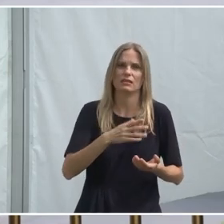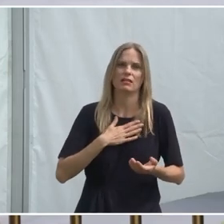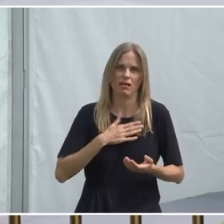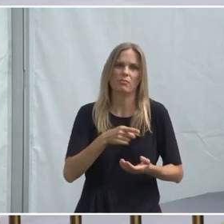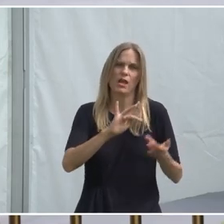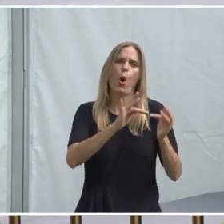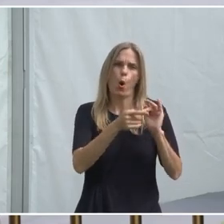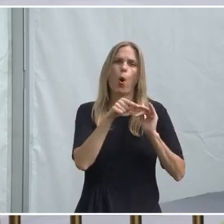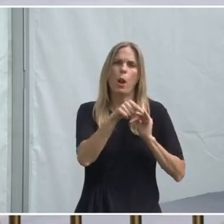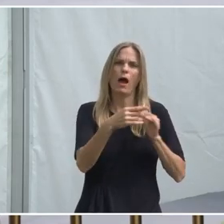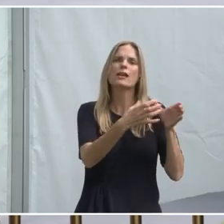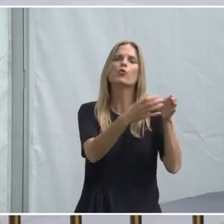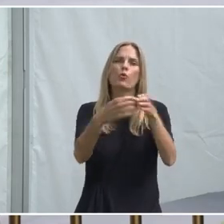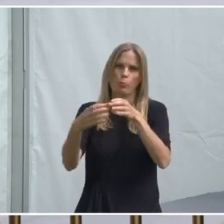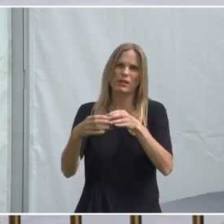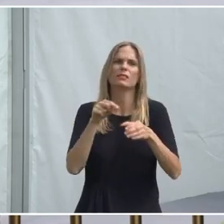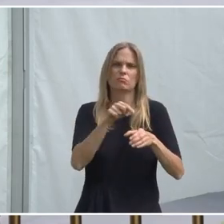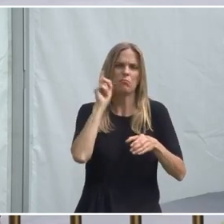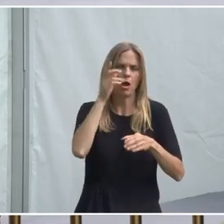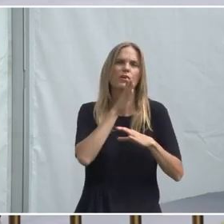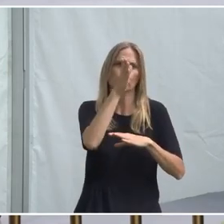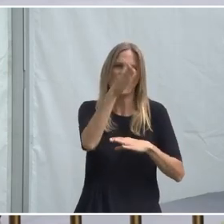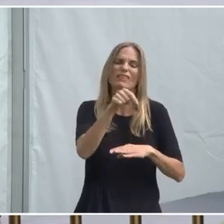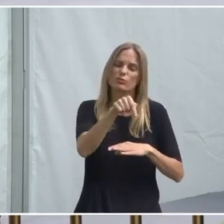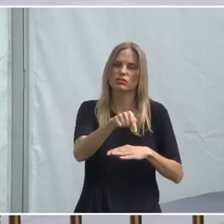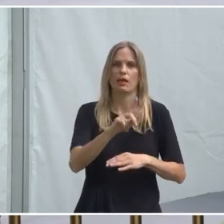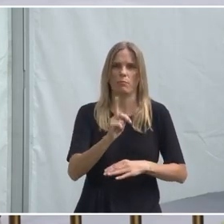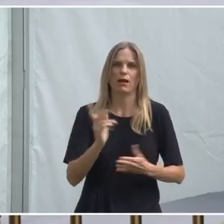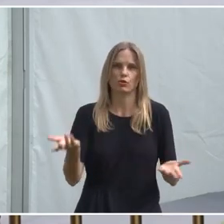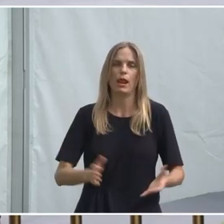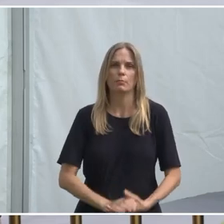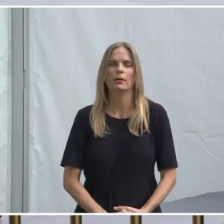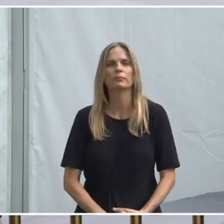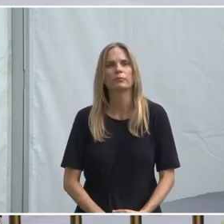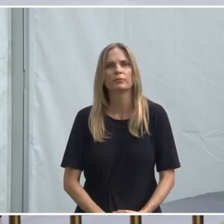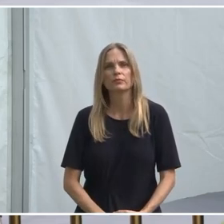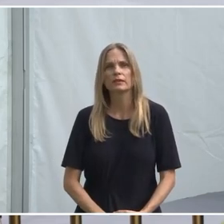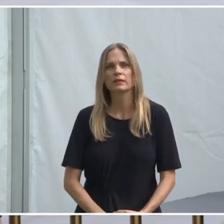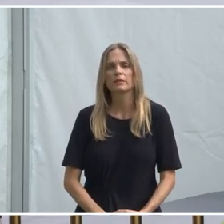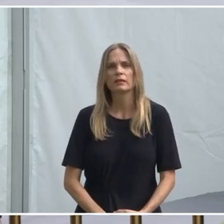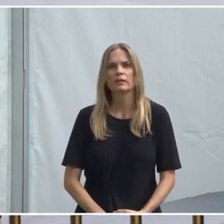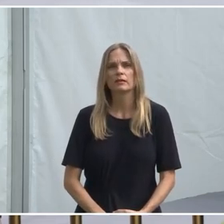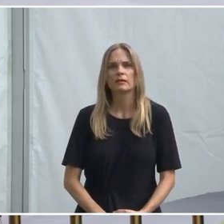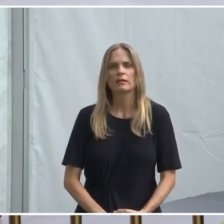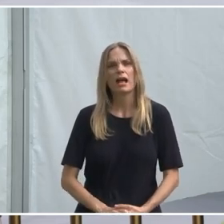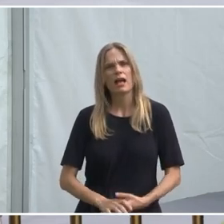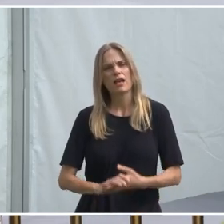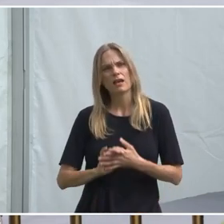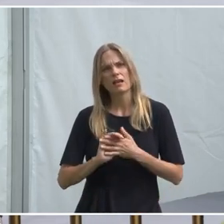online community in the future. I think we'll see less tech communities and